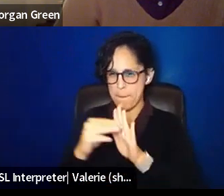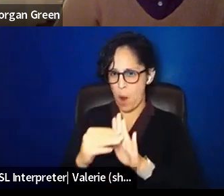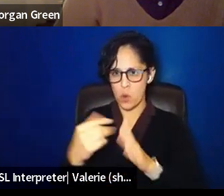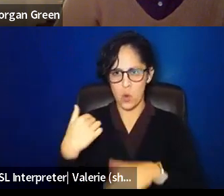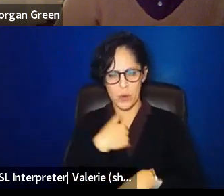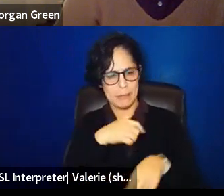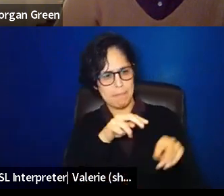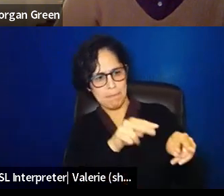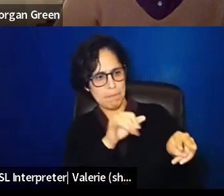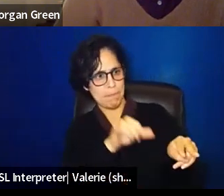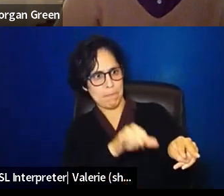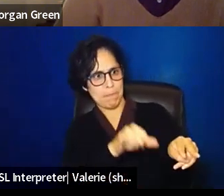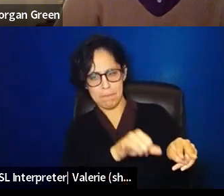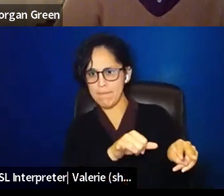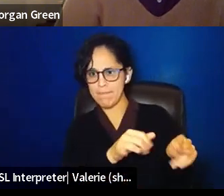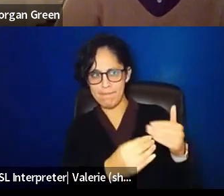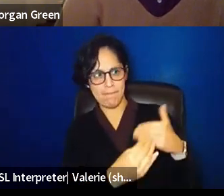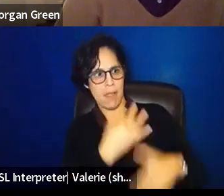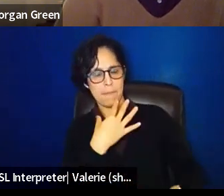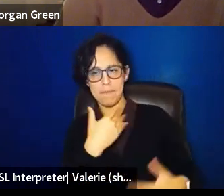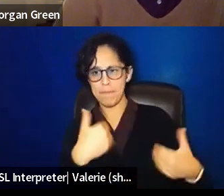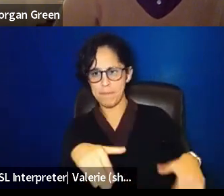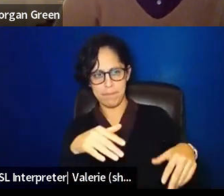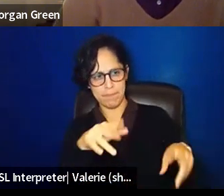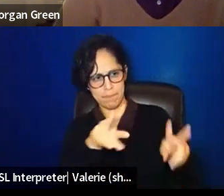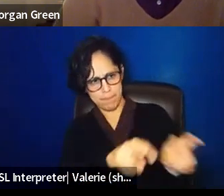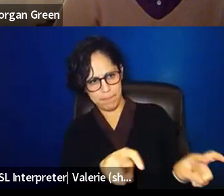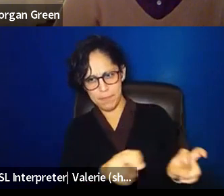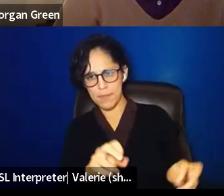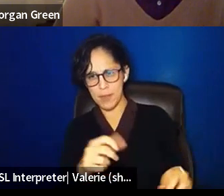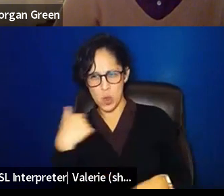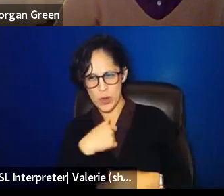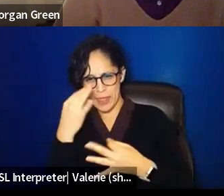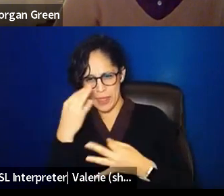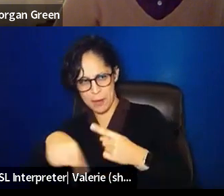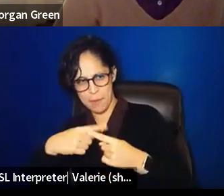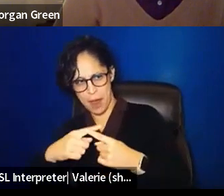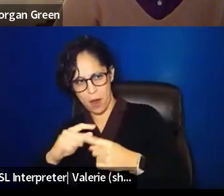really looked at a lot. When we were starting it, and Mildred